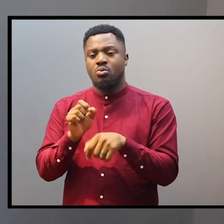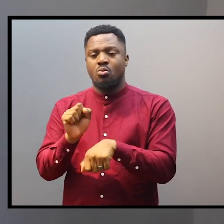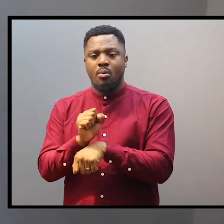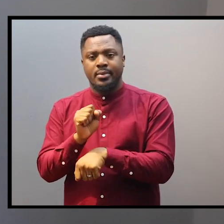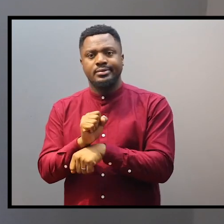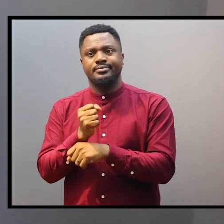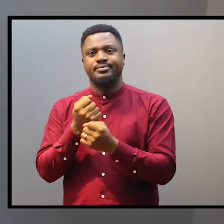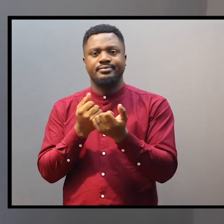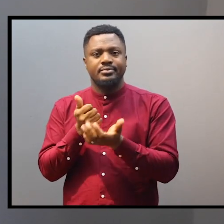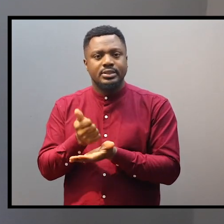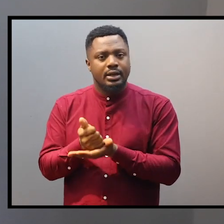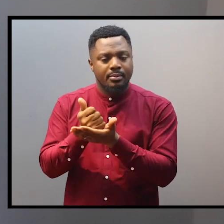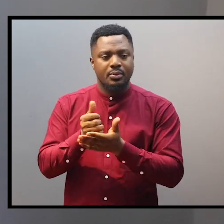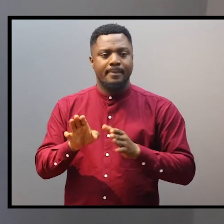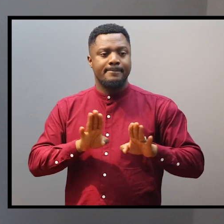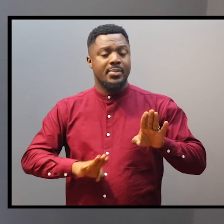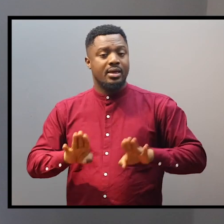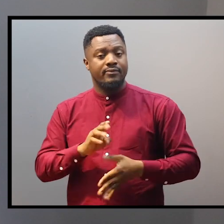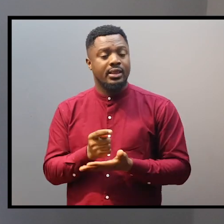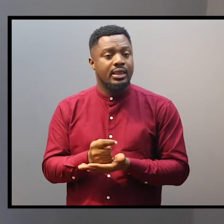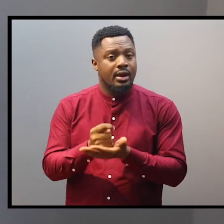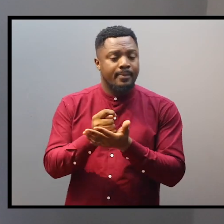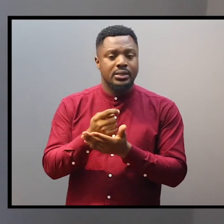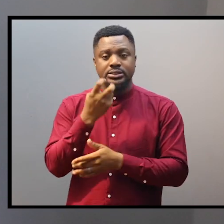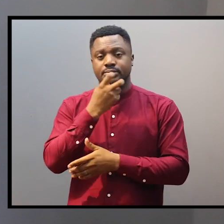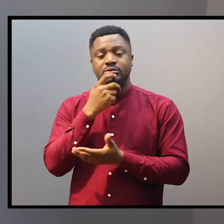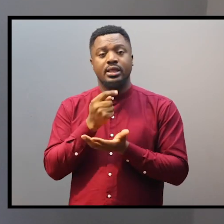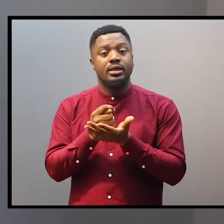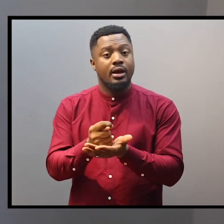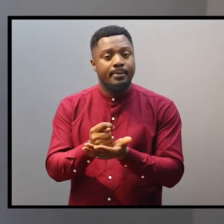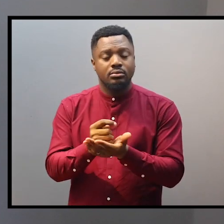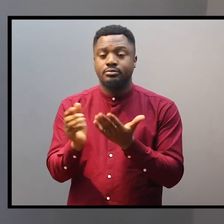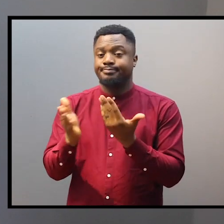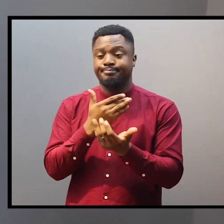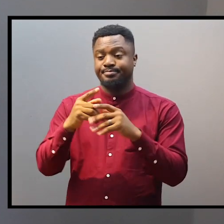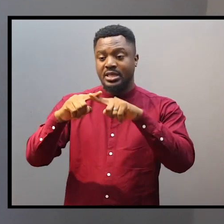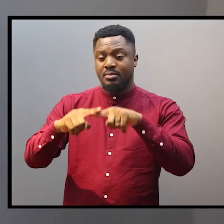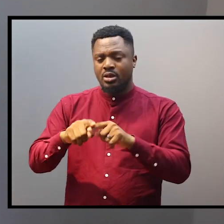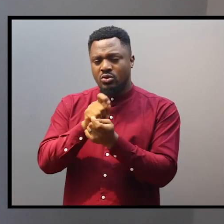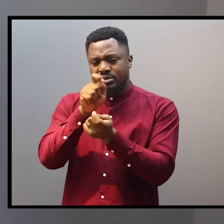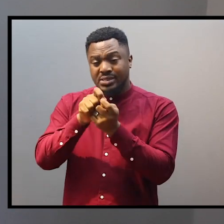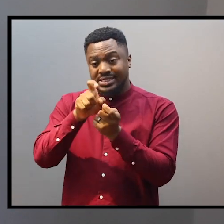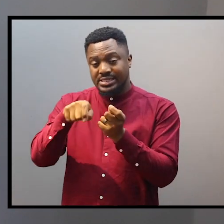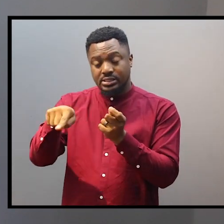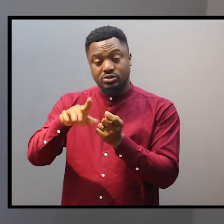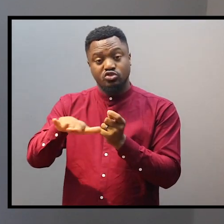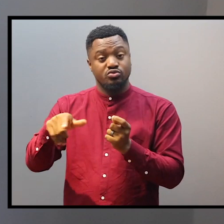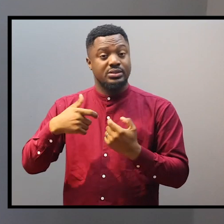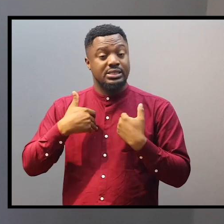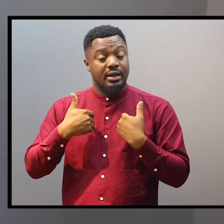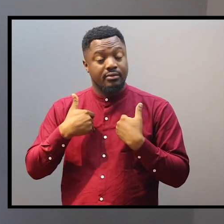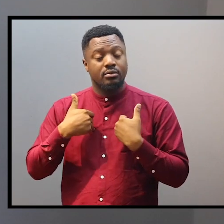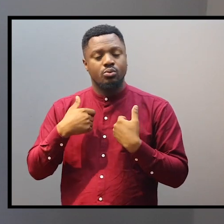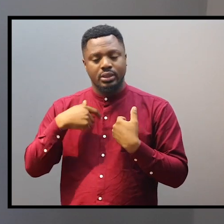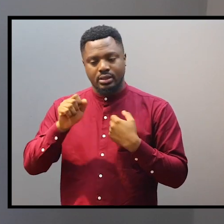occupational therapy, behavior therapy, and speech therapy. So depending on the specific needs of the child, we